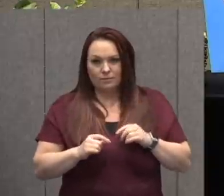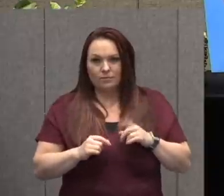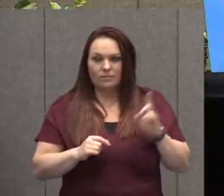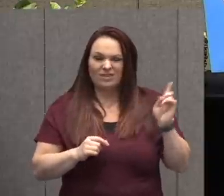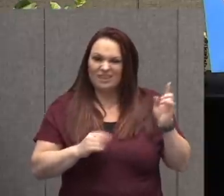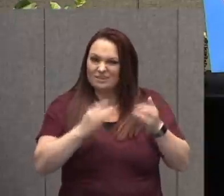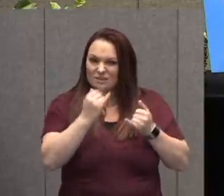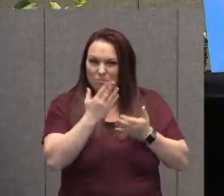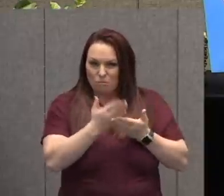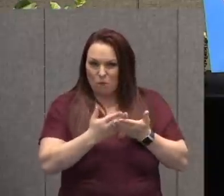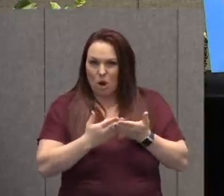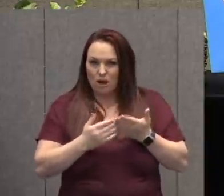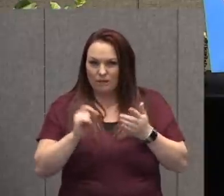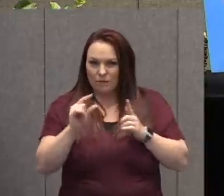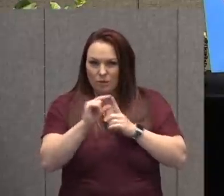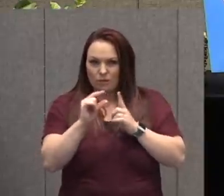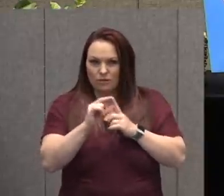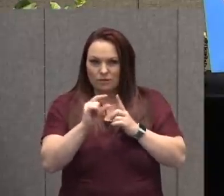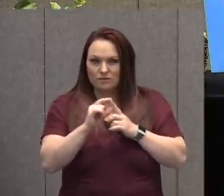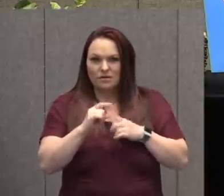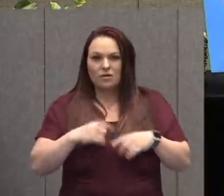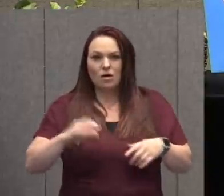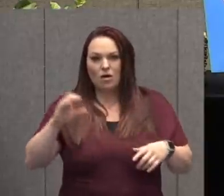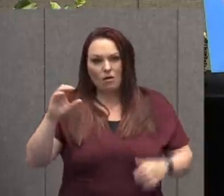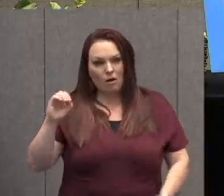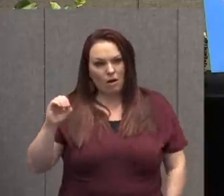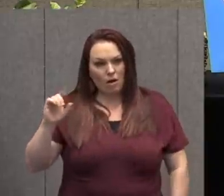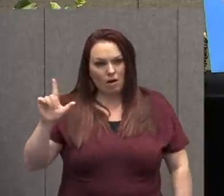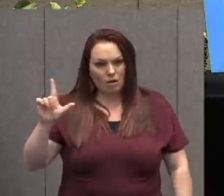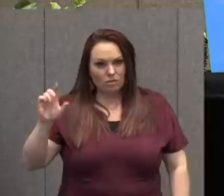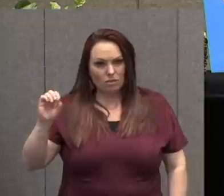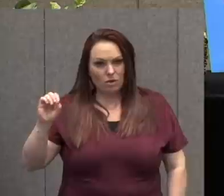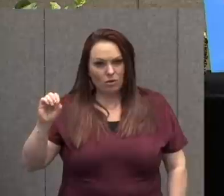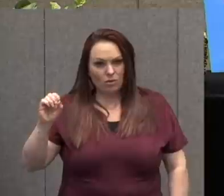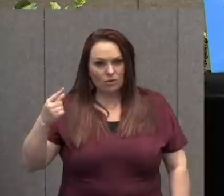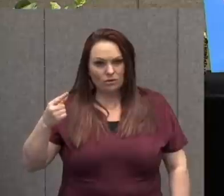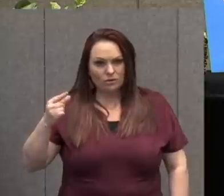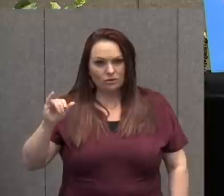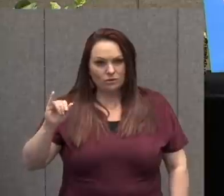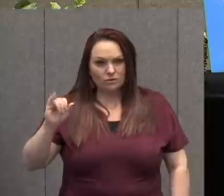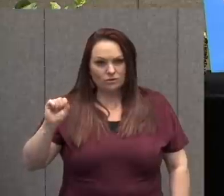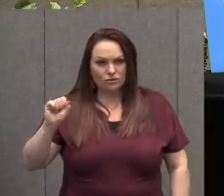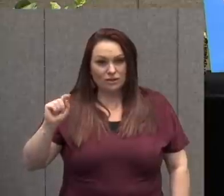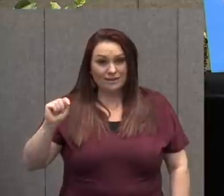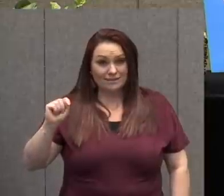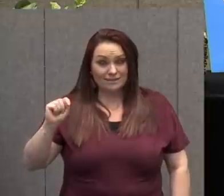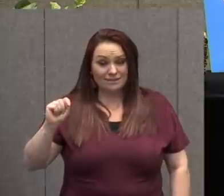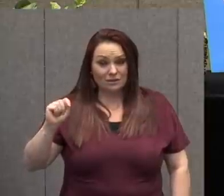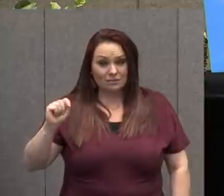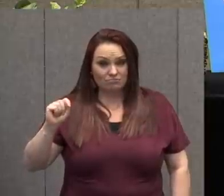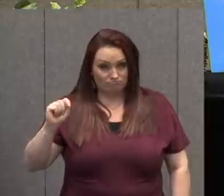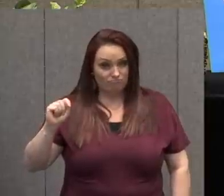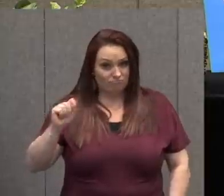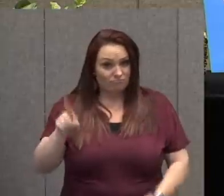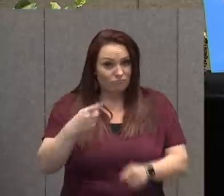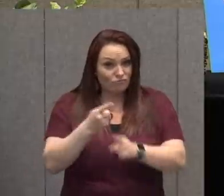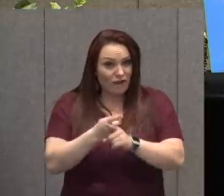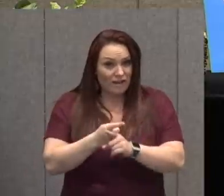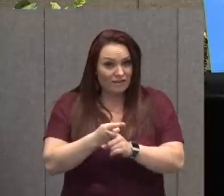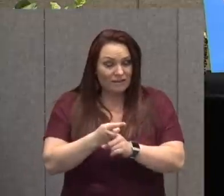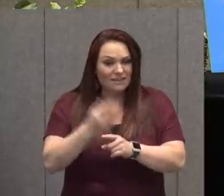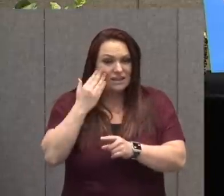Just this part. It says ologist. Exactly. Did you know ologist